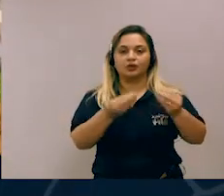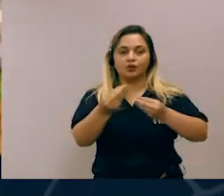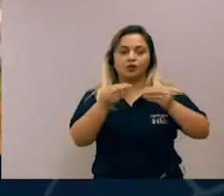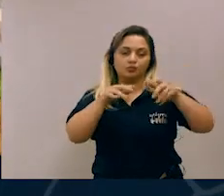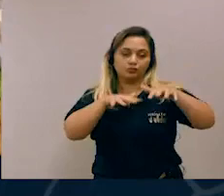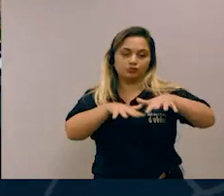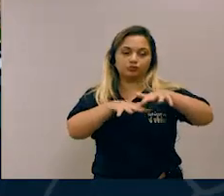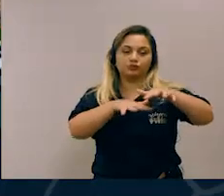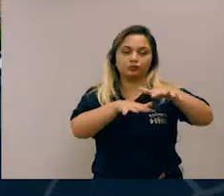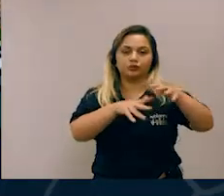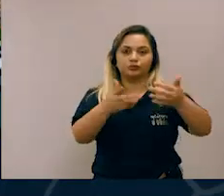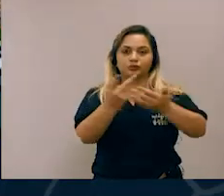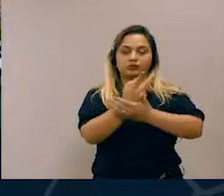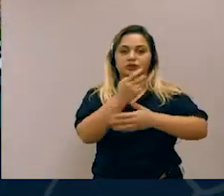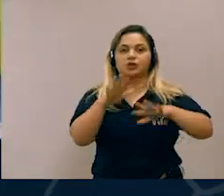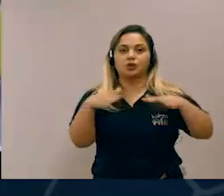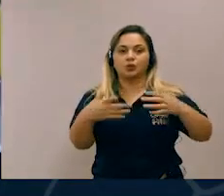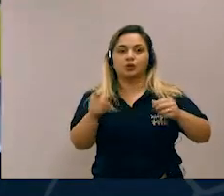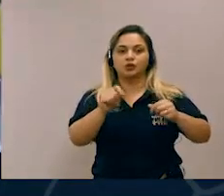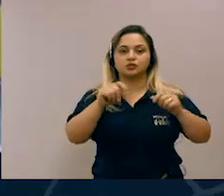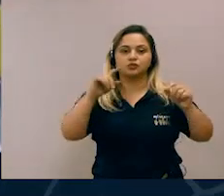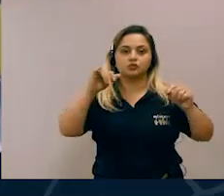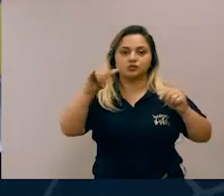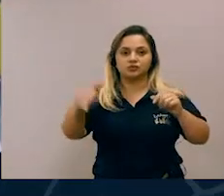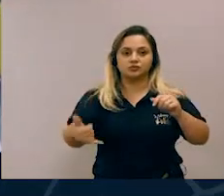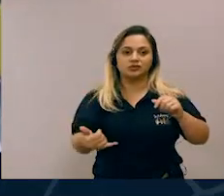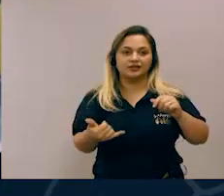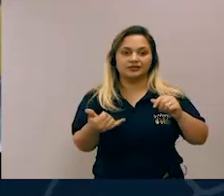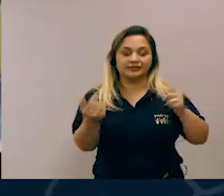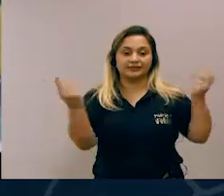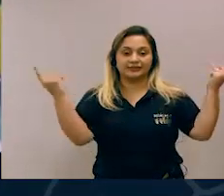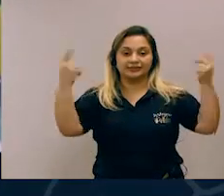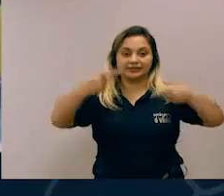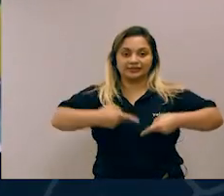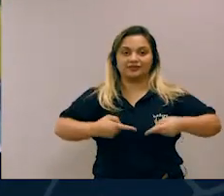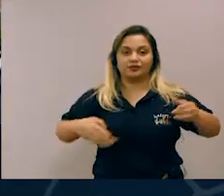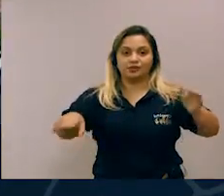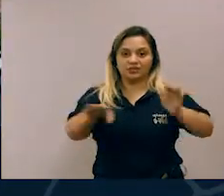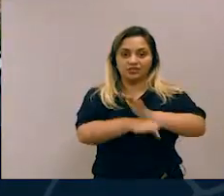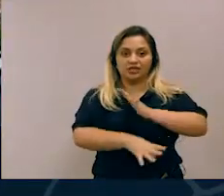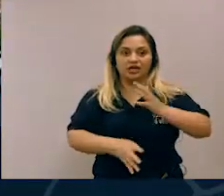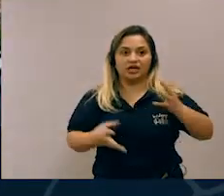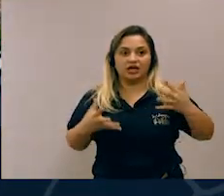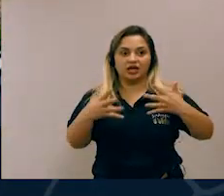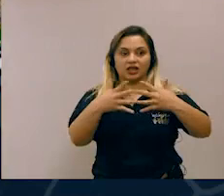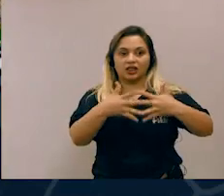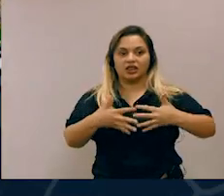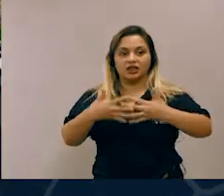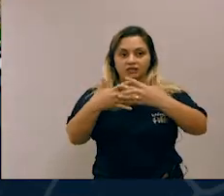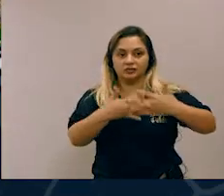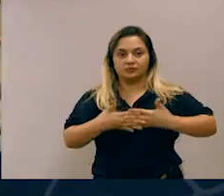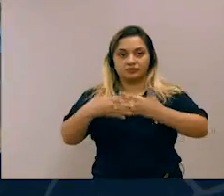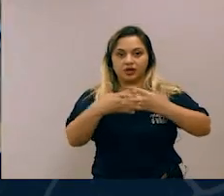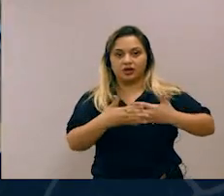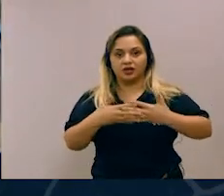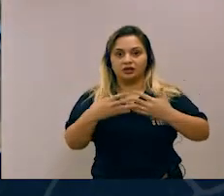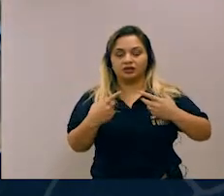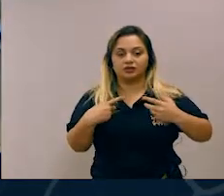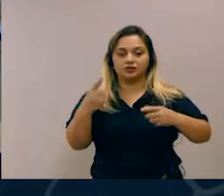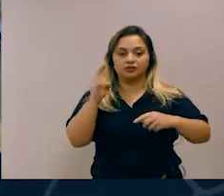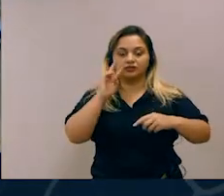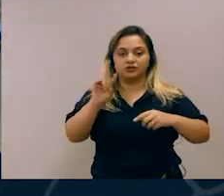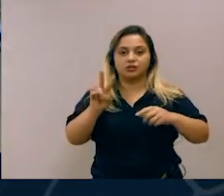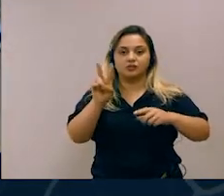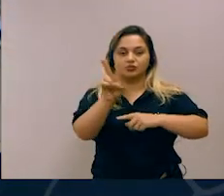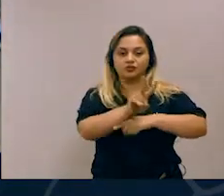challenges on the way to the high-tech park. We used these live videos in order to validate our data. We wanted to be sure that the data